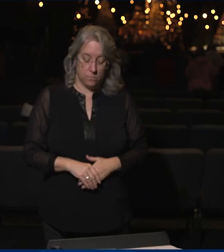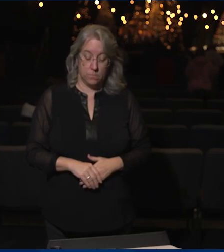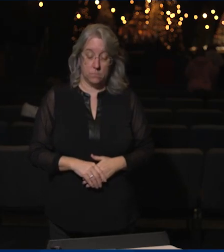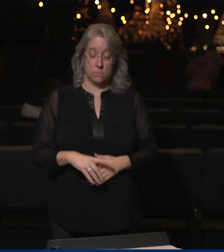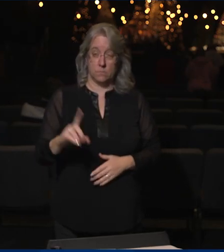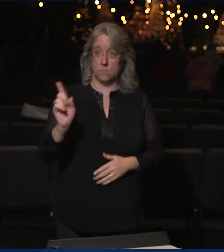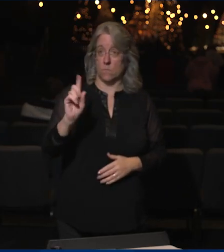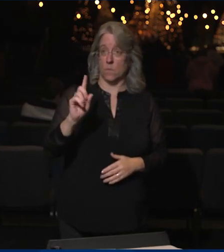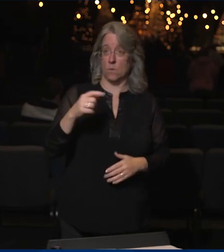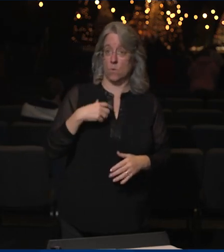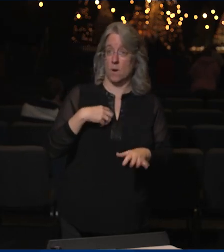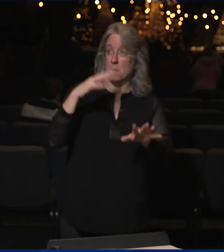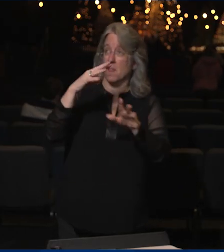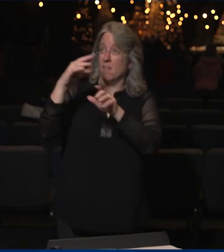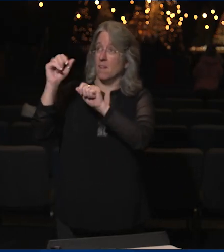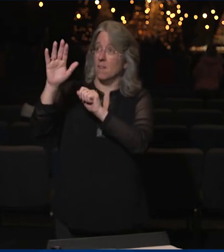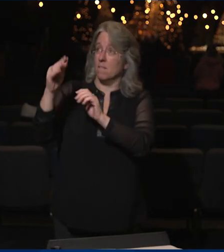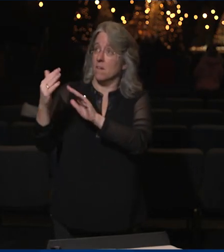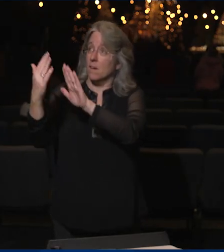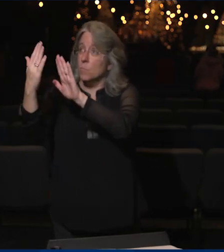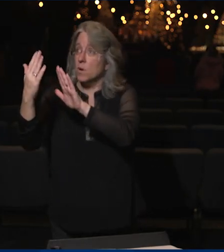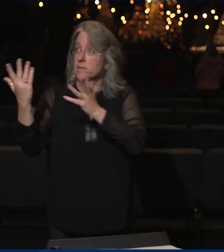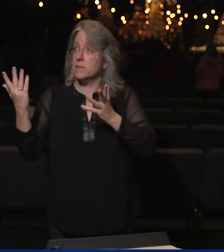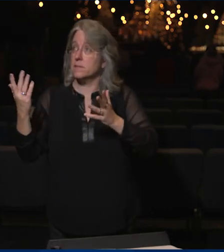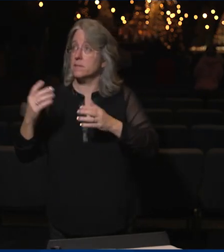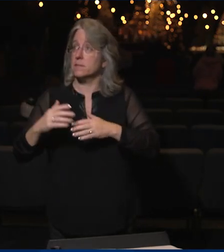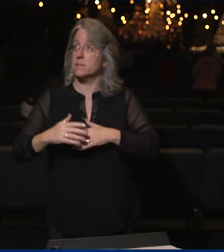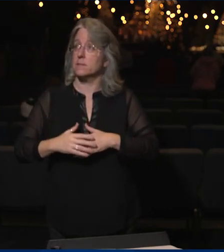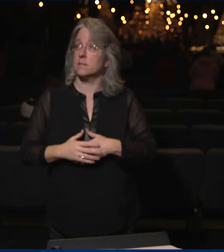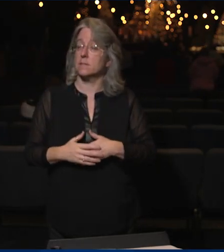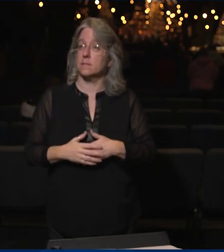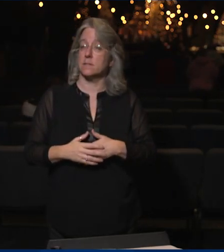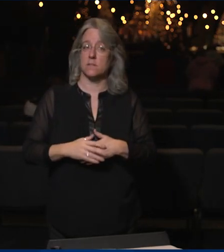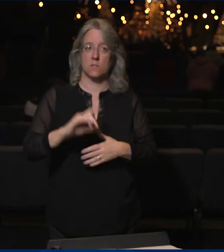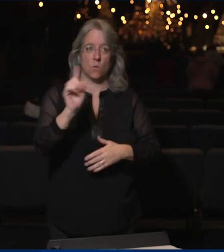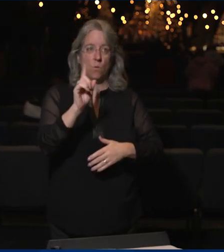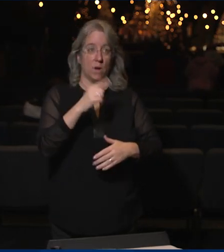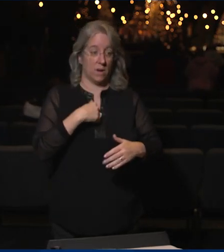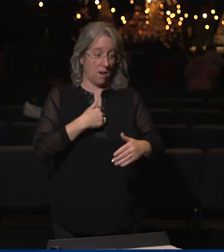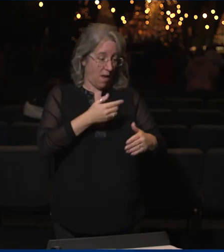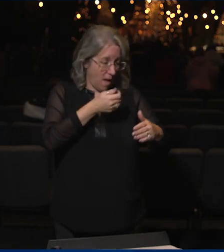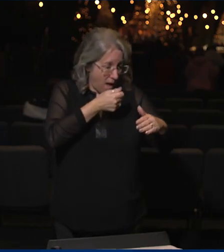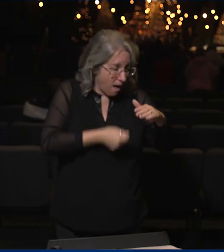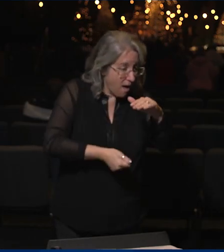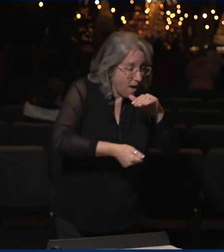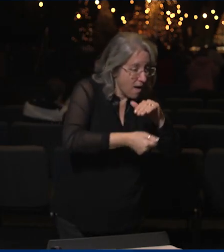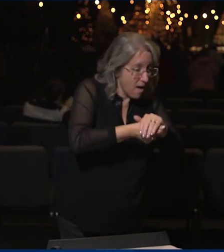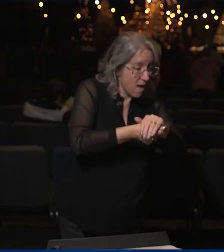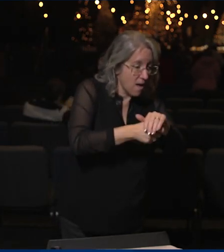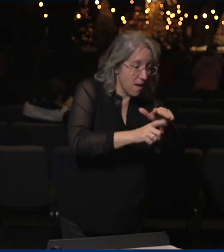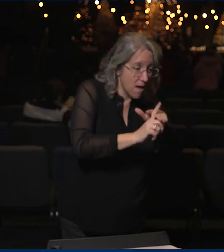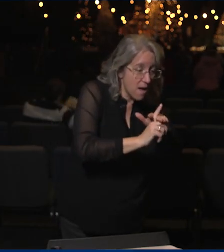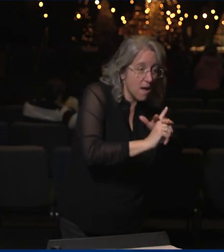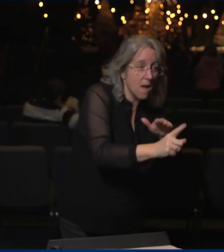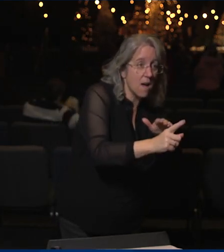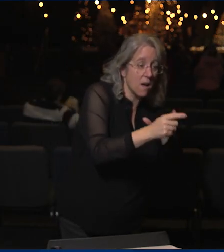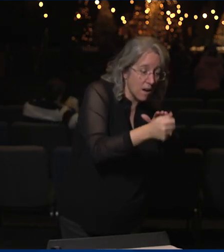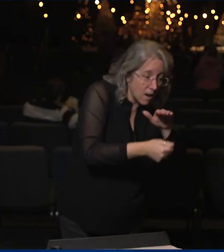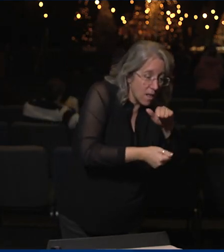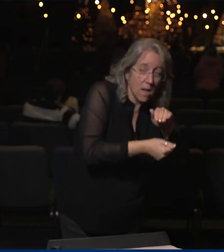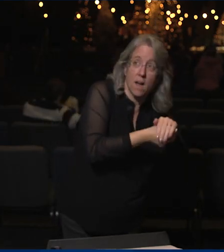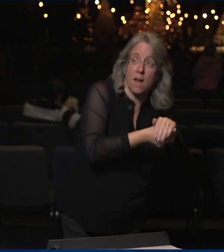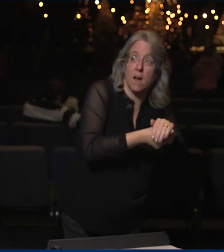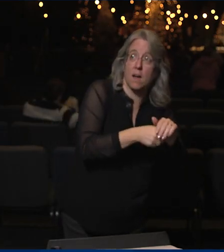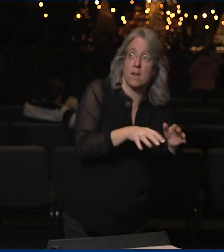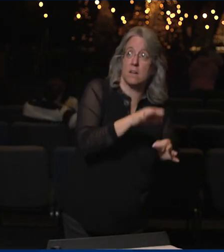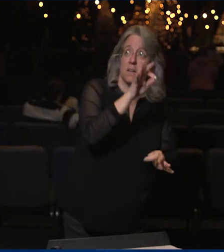Where can I go from your presence? Where can I run from your